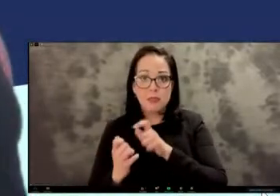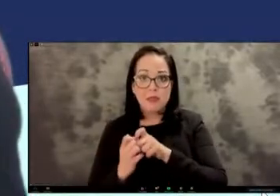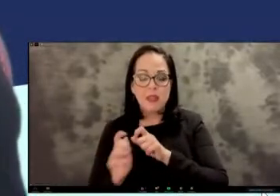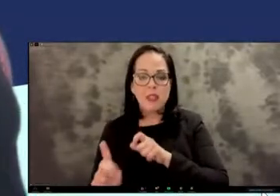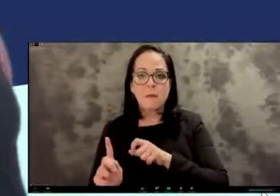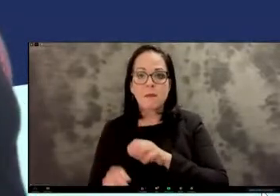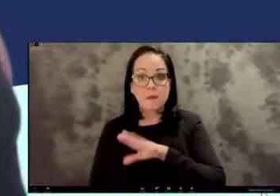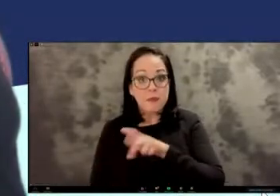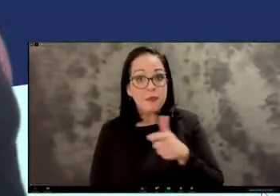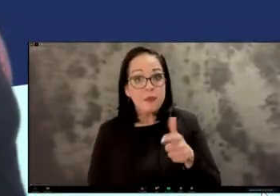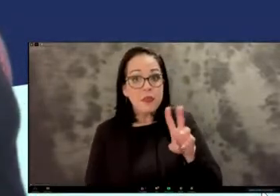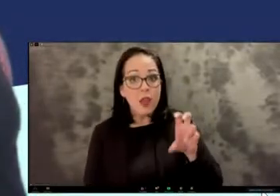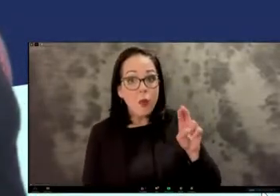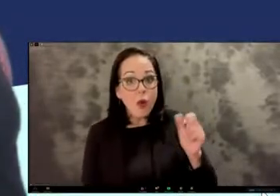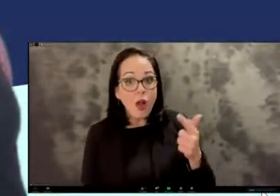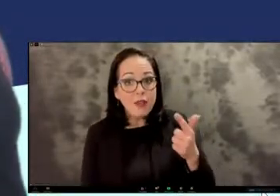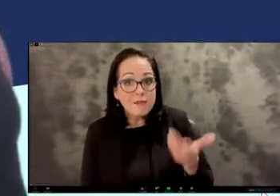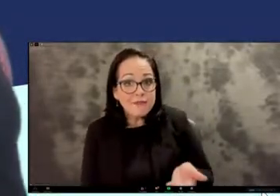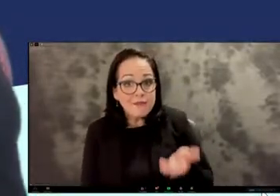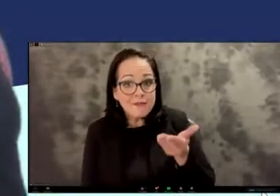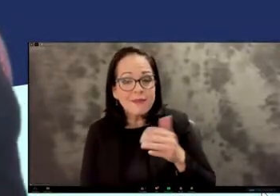word.